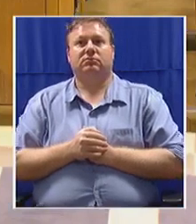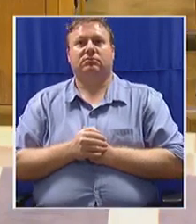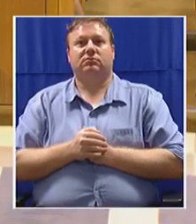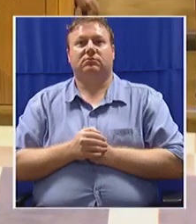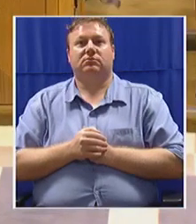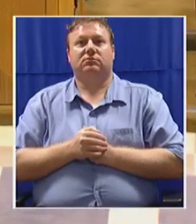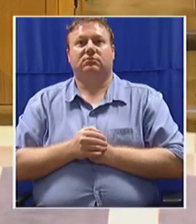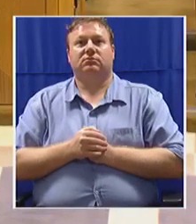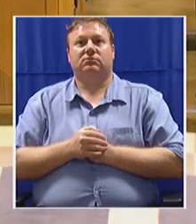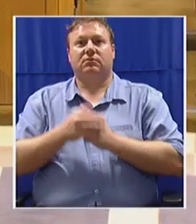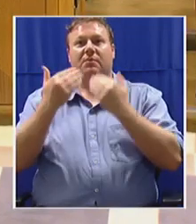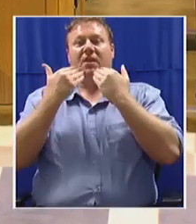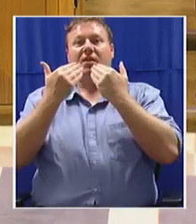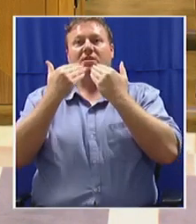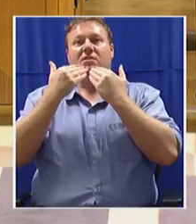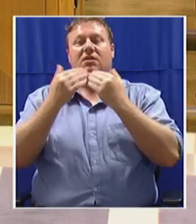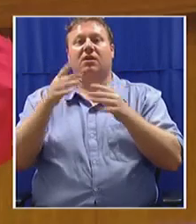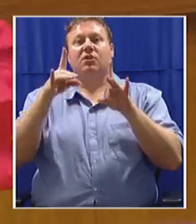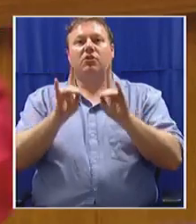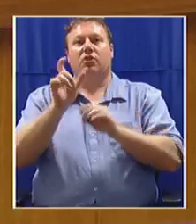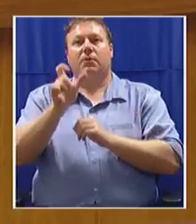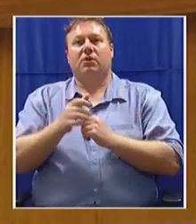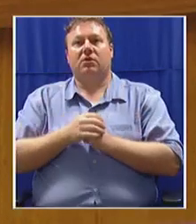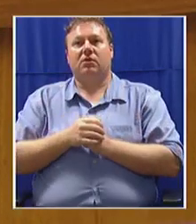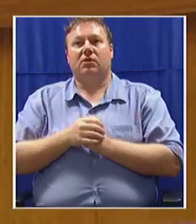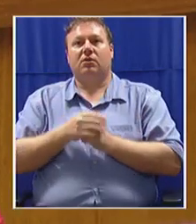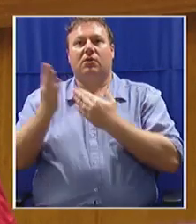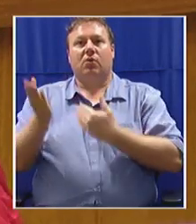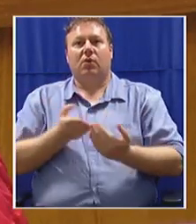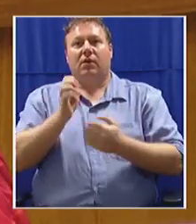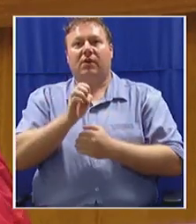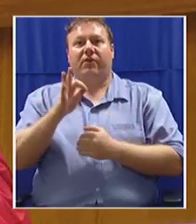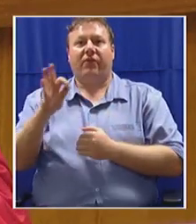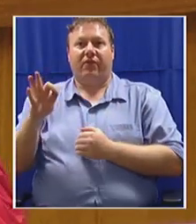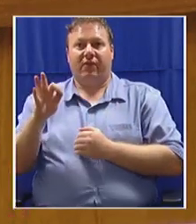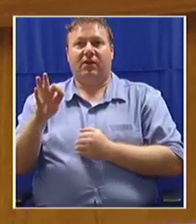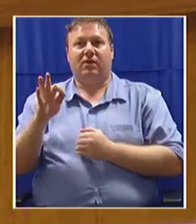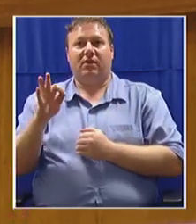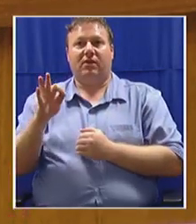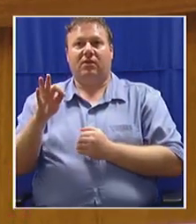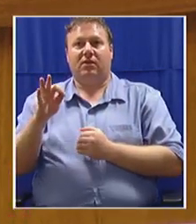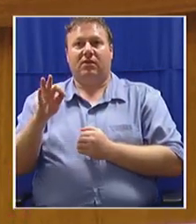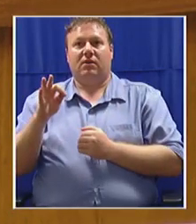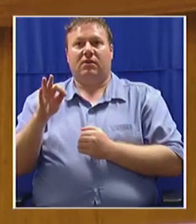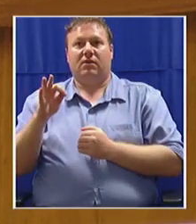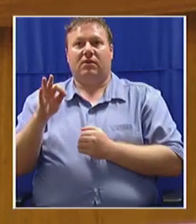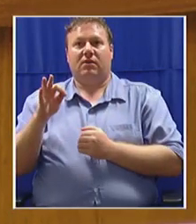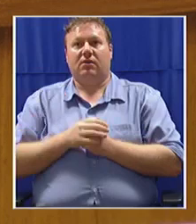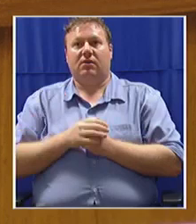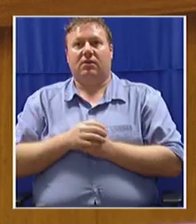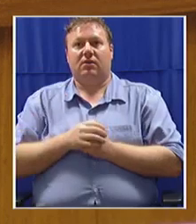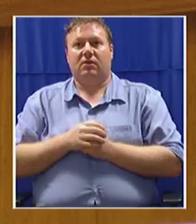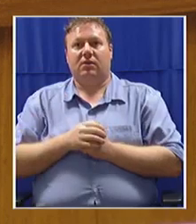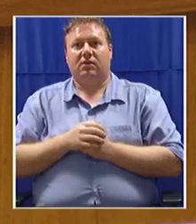Let me try. Thank you, Chairperson. We really welcome as the EFF the initiative as directed by our